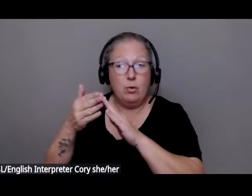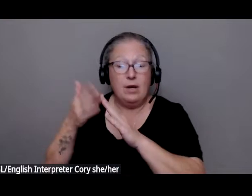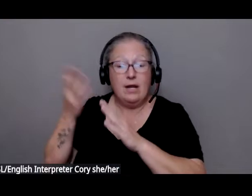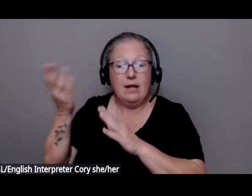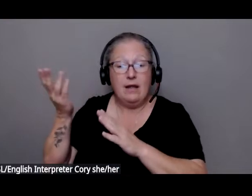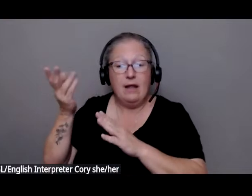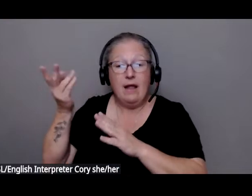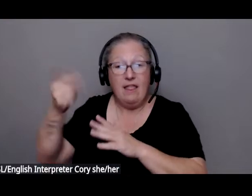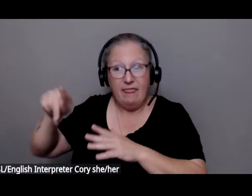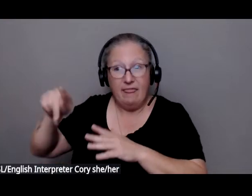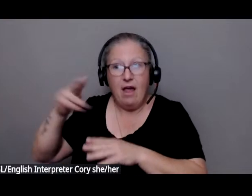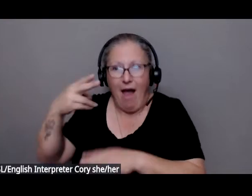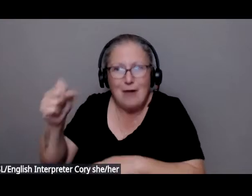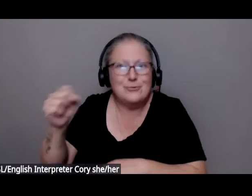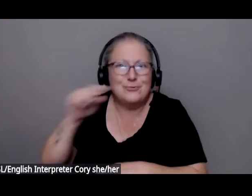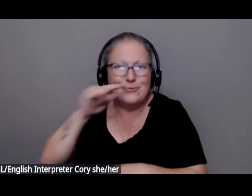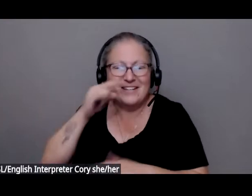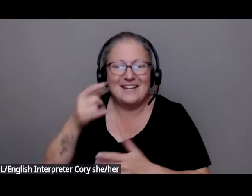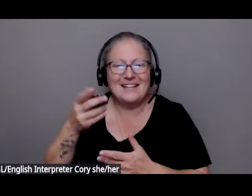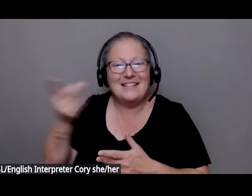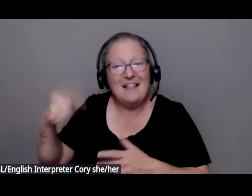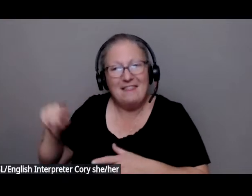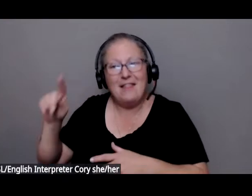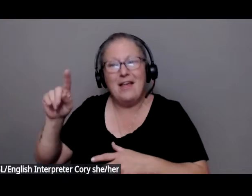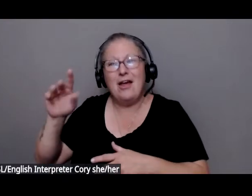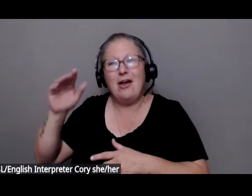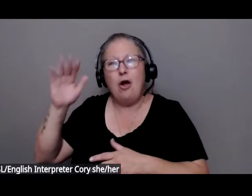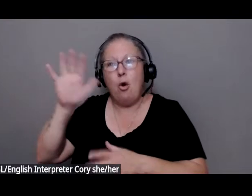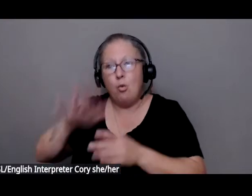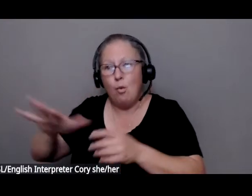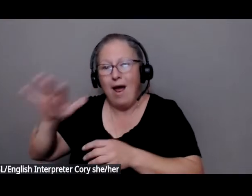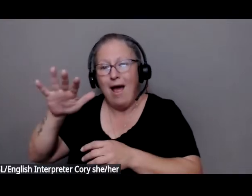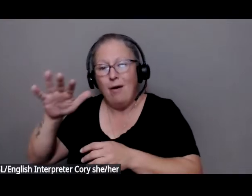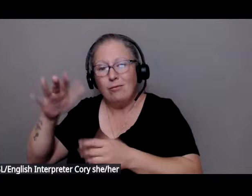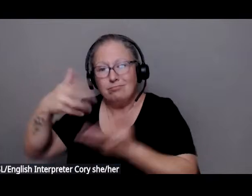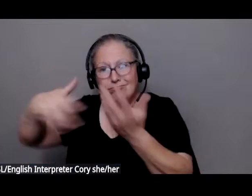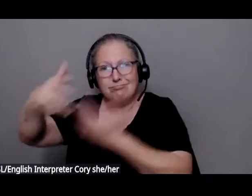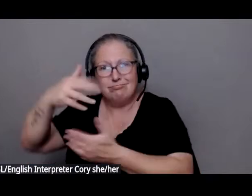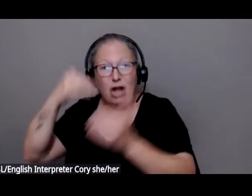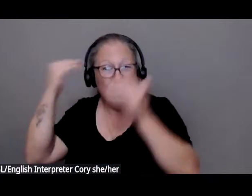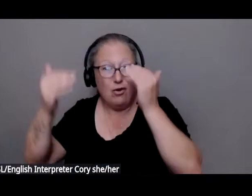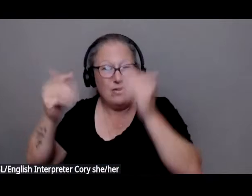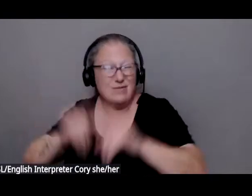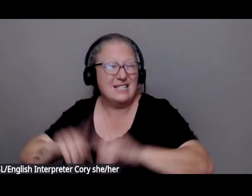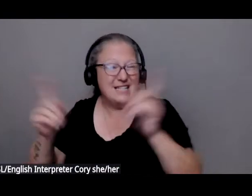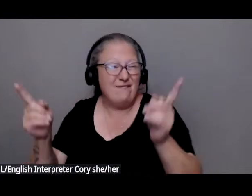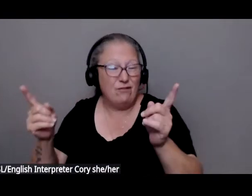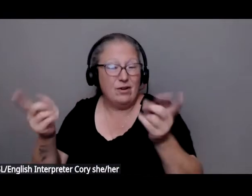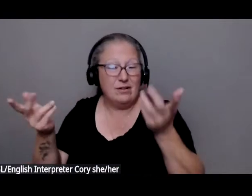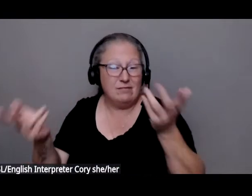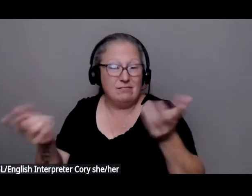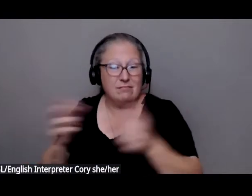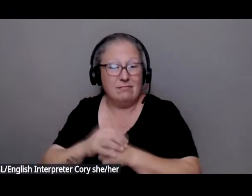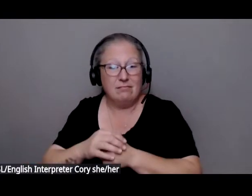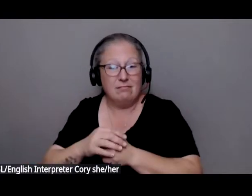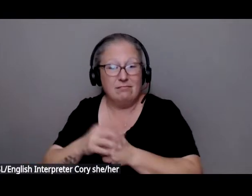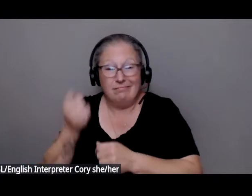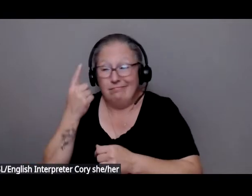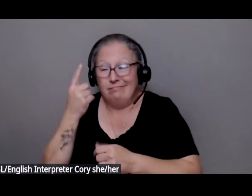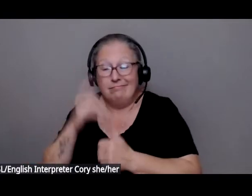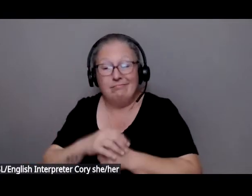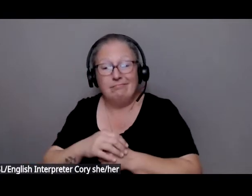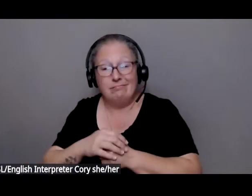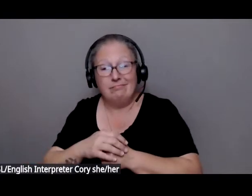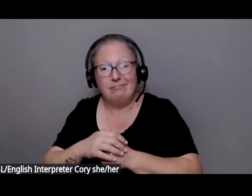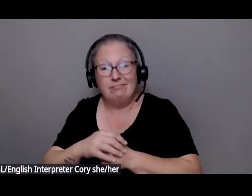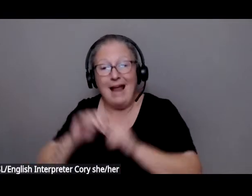they are high school kids and they're around adults, so it's different. And so, yeah, I mean, I hear you. It's